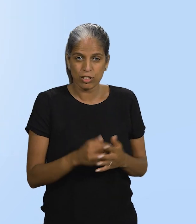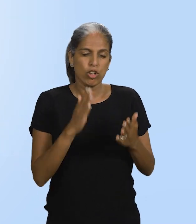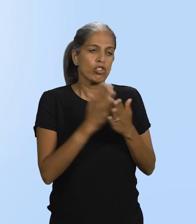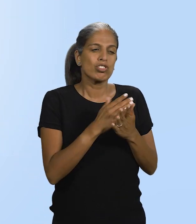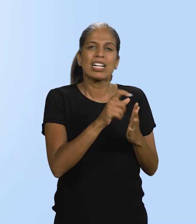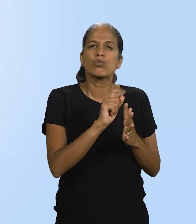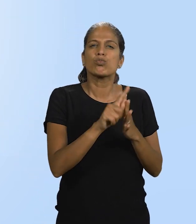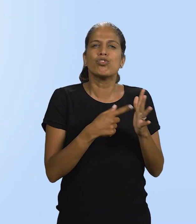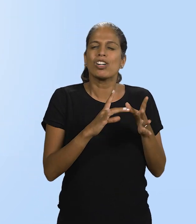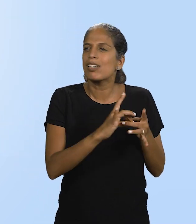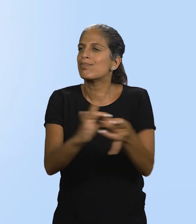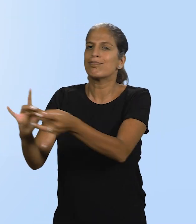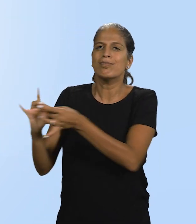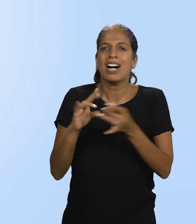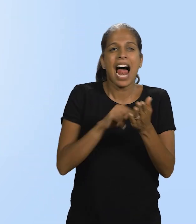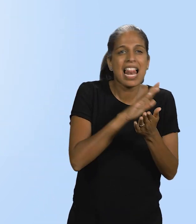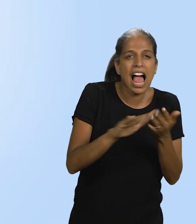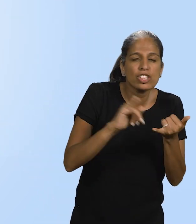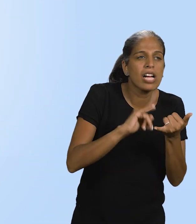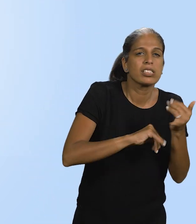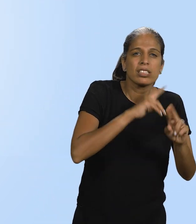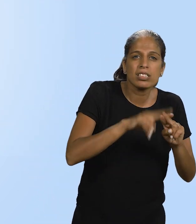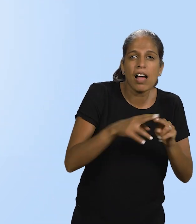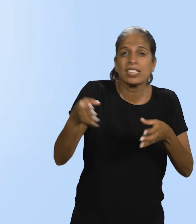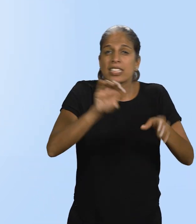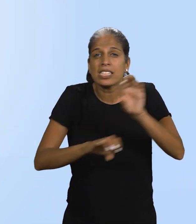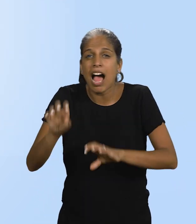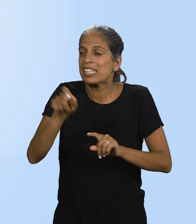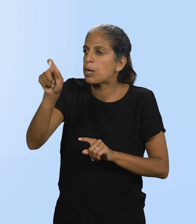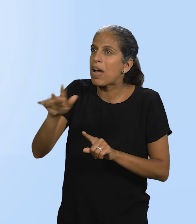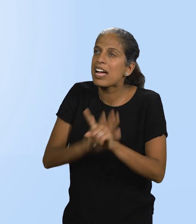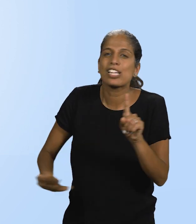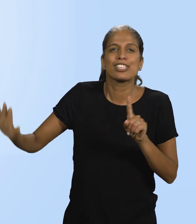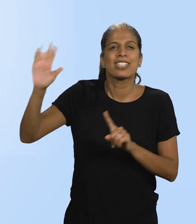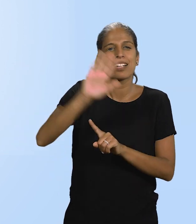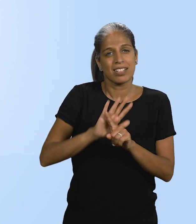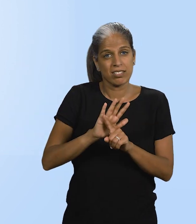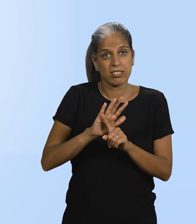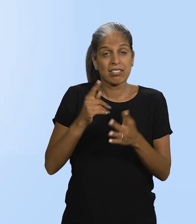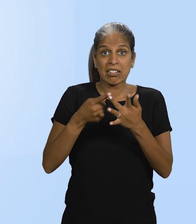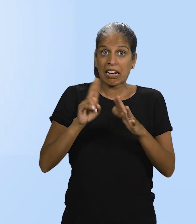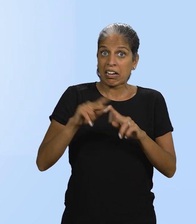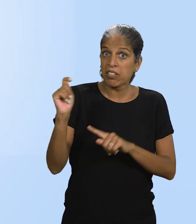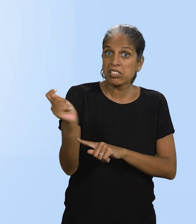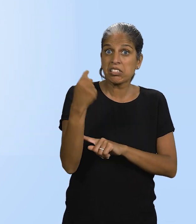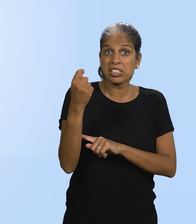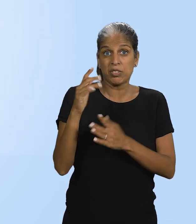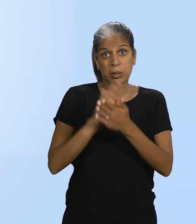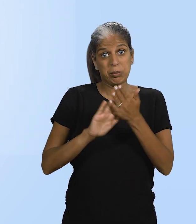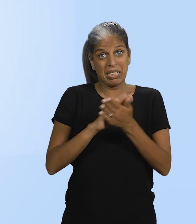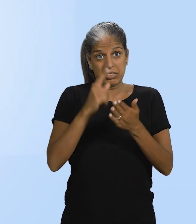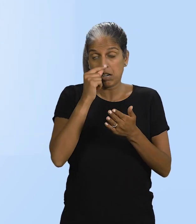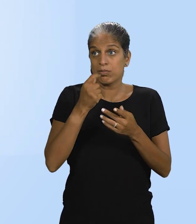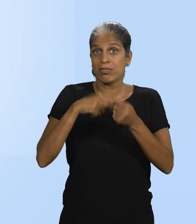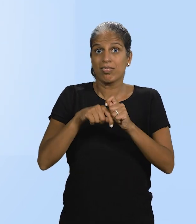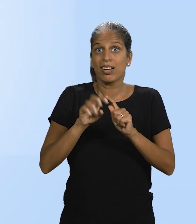This project has brought together NHS staff, scientists, and patients from around the country. And if successful, it